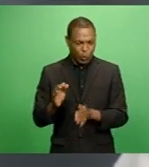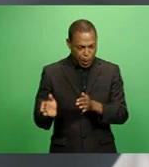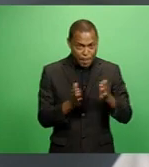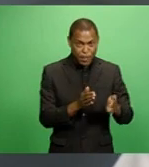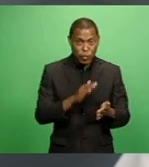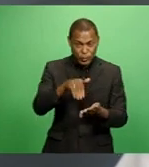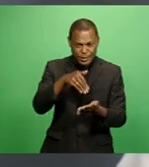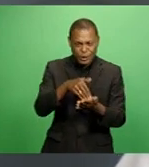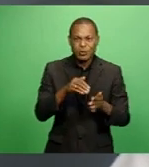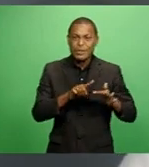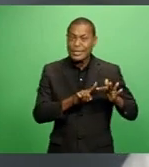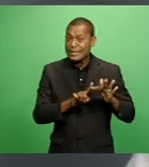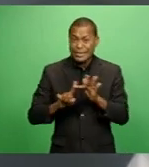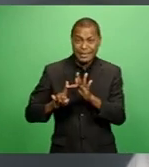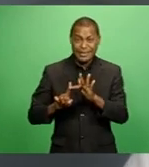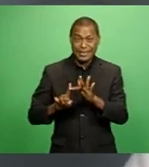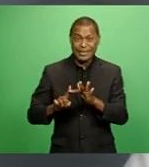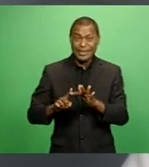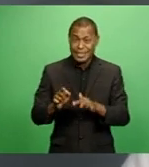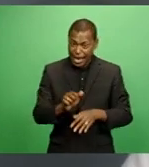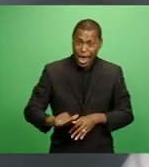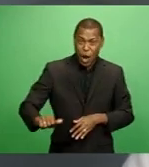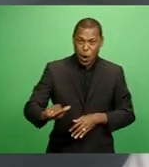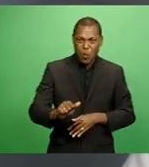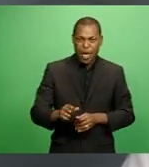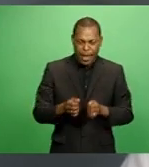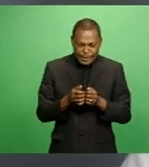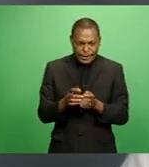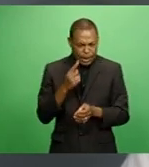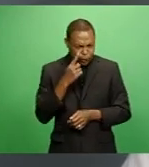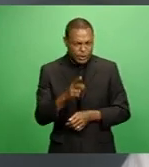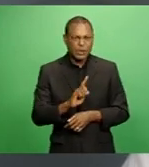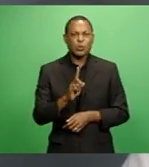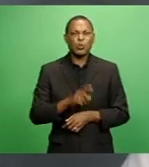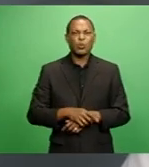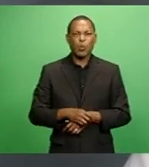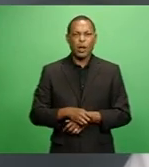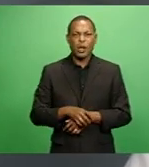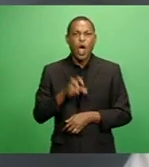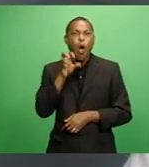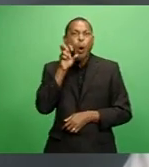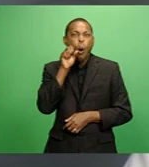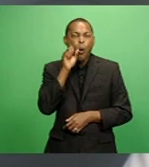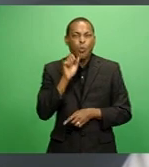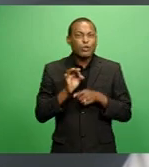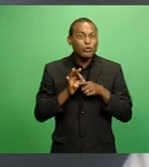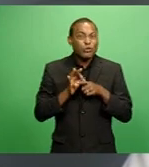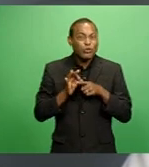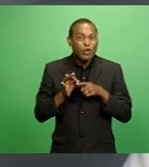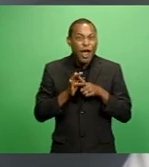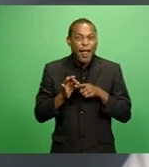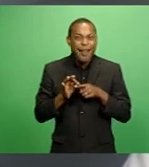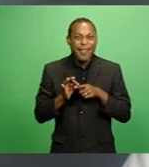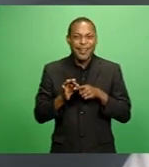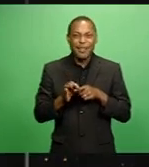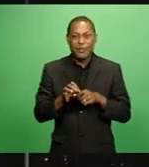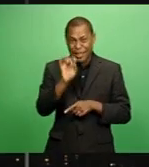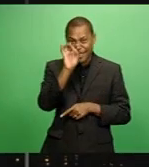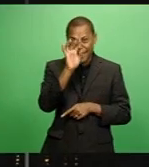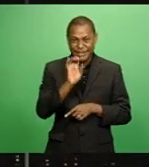and eastern area, and you will start to see orange coloured plates appearing down in the central